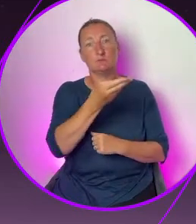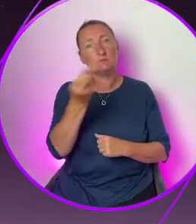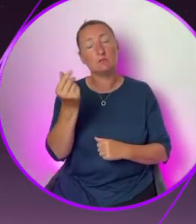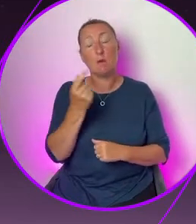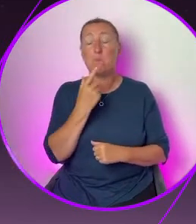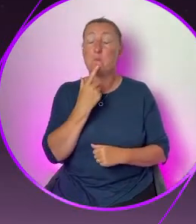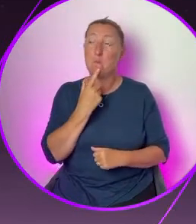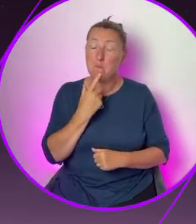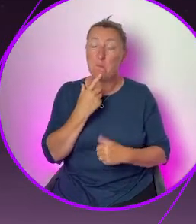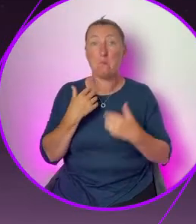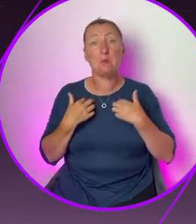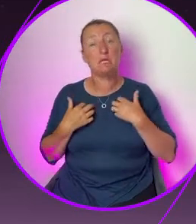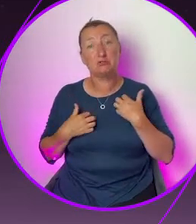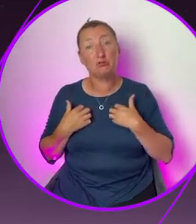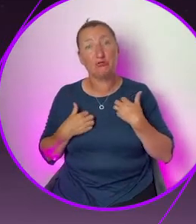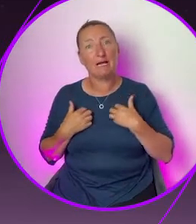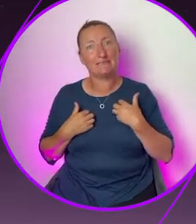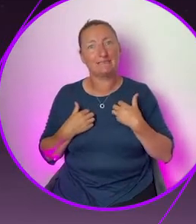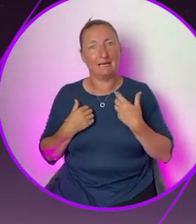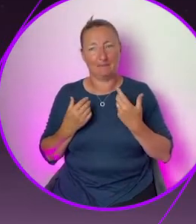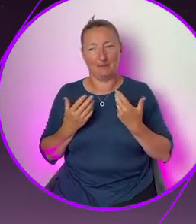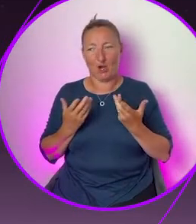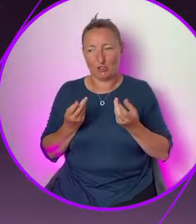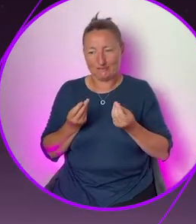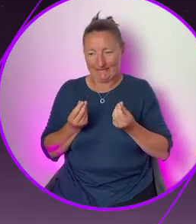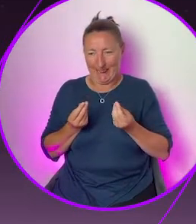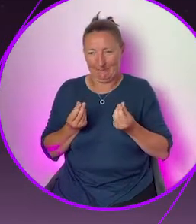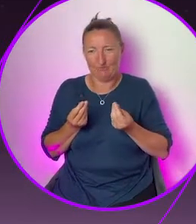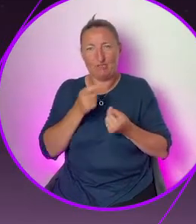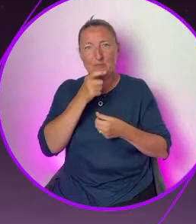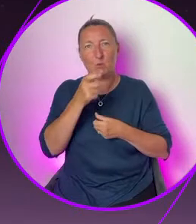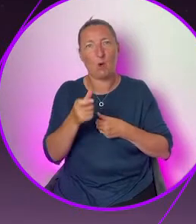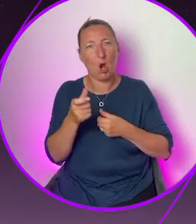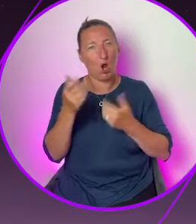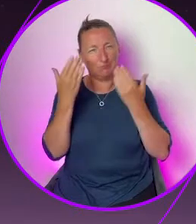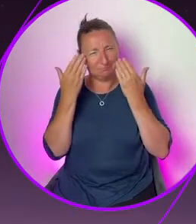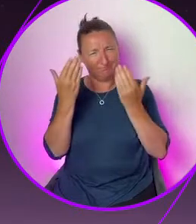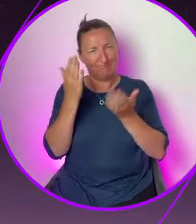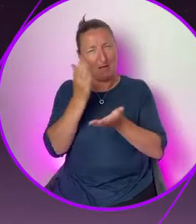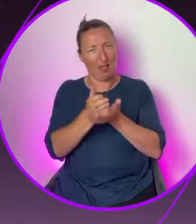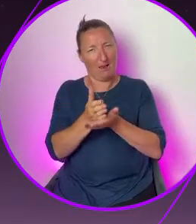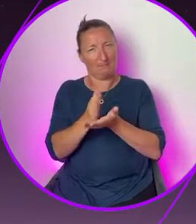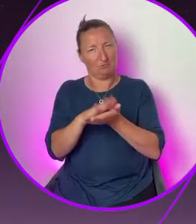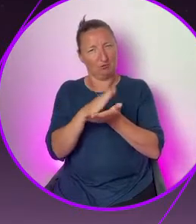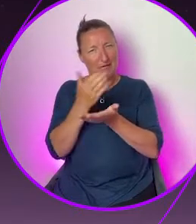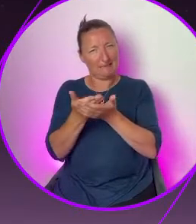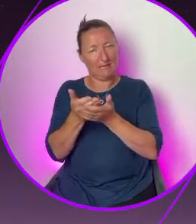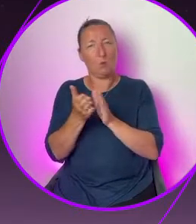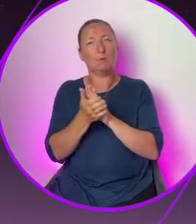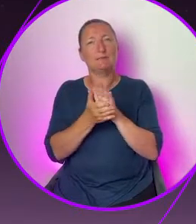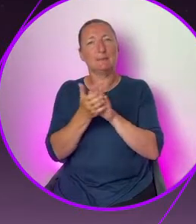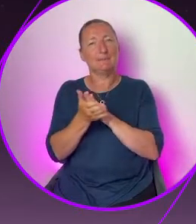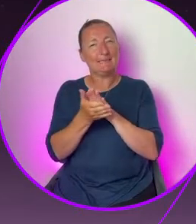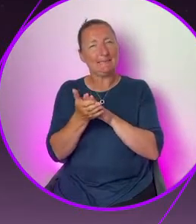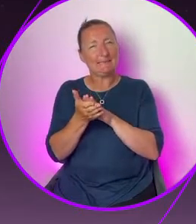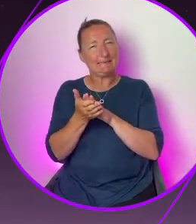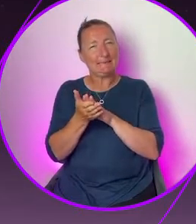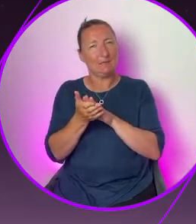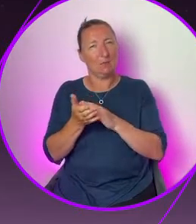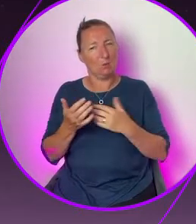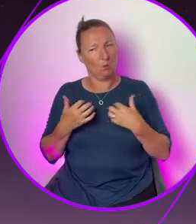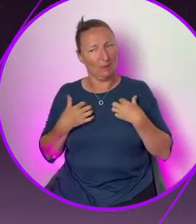use precisely because of its slipperiness and the fact that it can be utilized as let's say, a good,